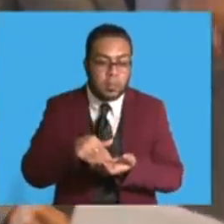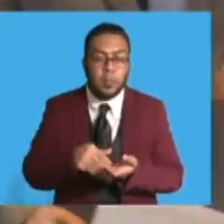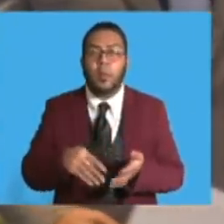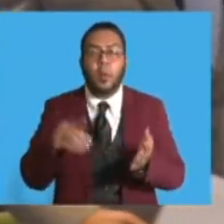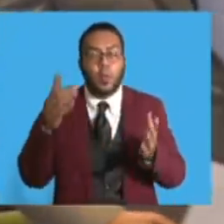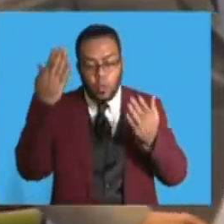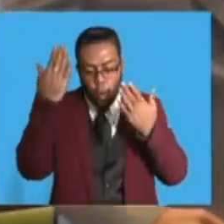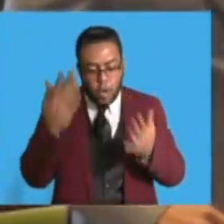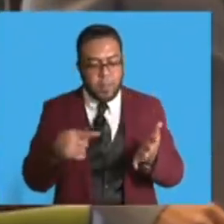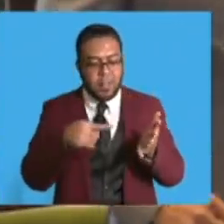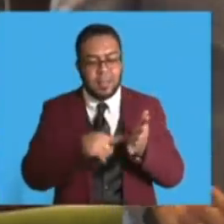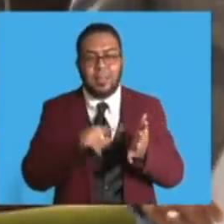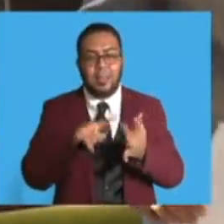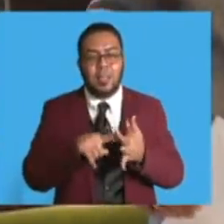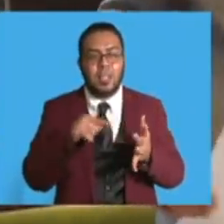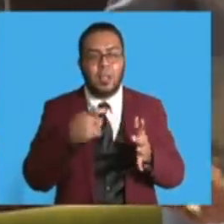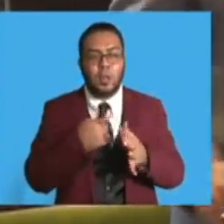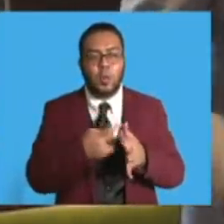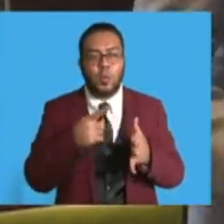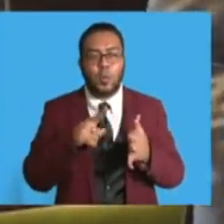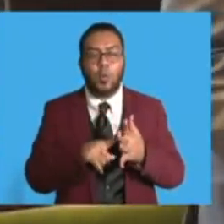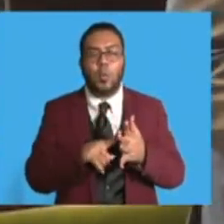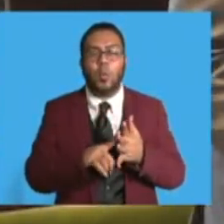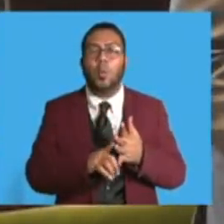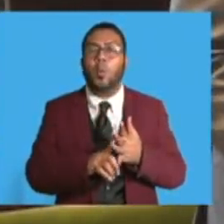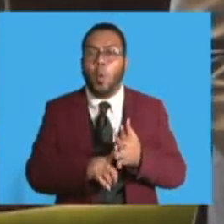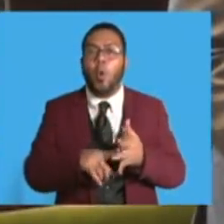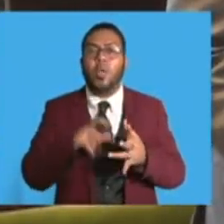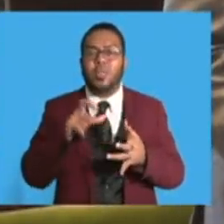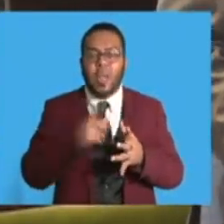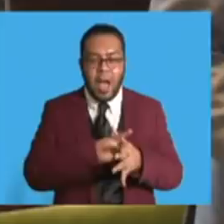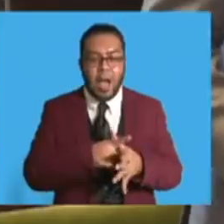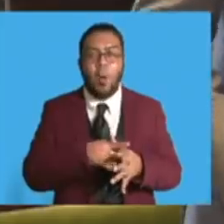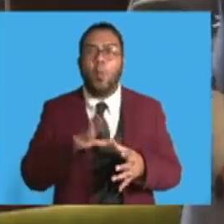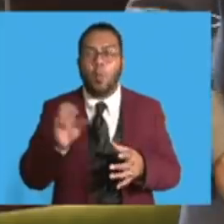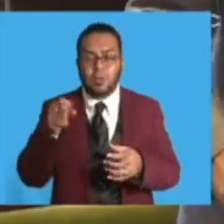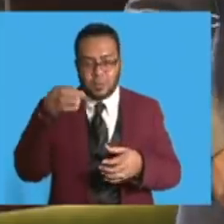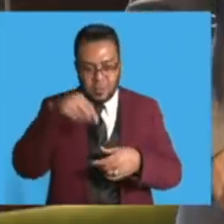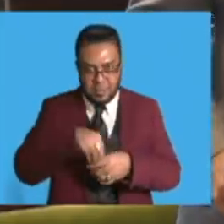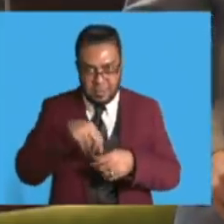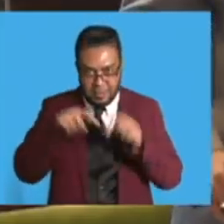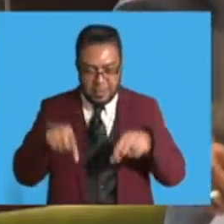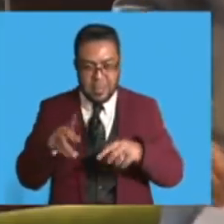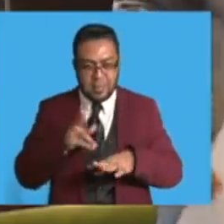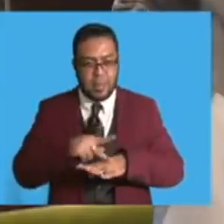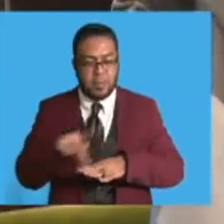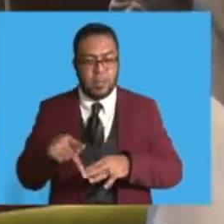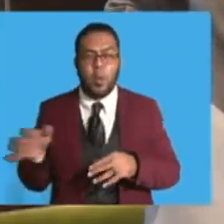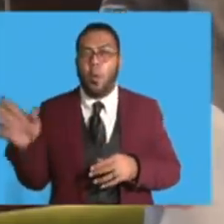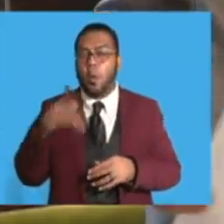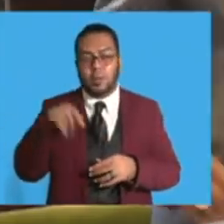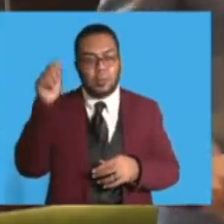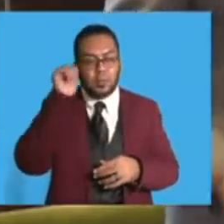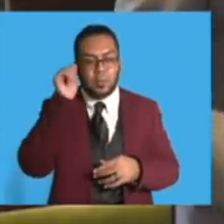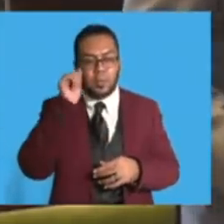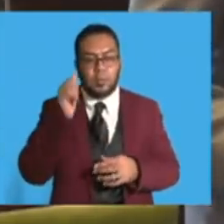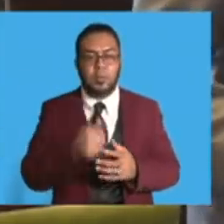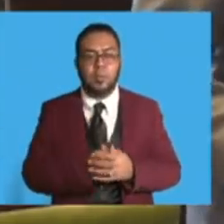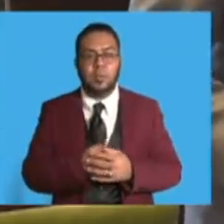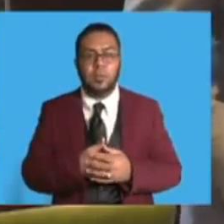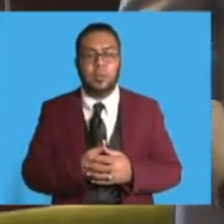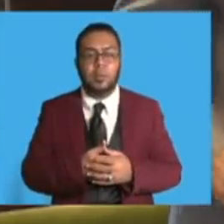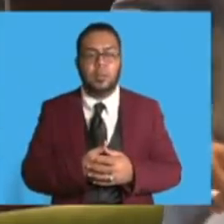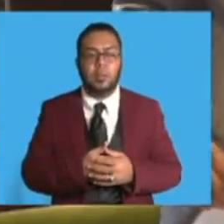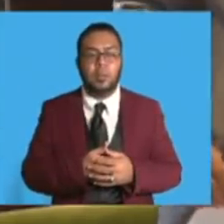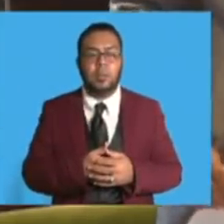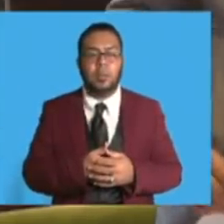Dha was here, he's no longer Honourable, when Honourable Tiko Dha was Honourable, when he was here, in this House, everybody knows he had a baritone voice.